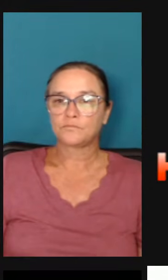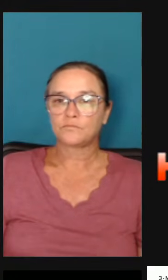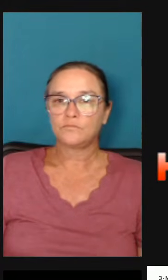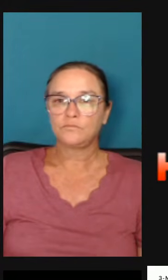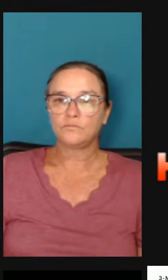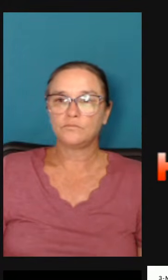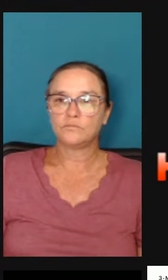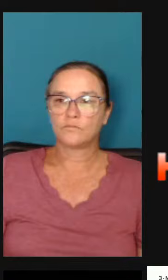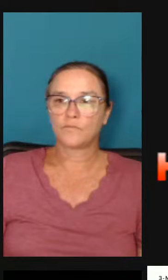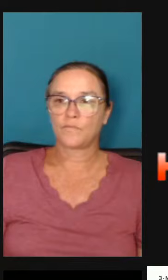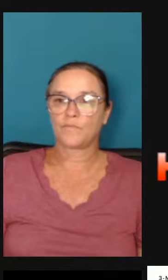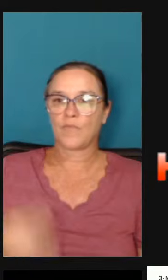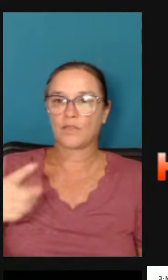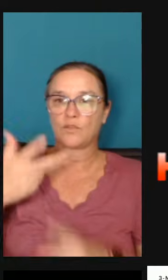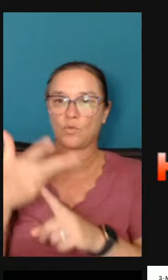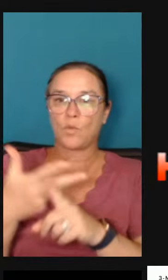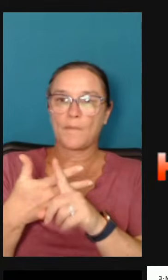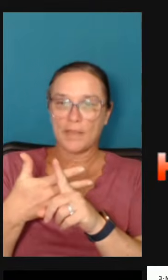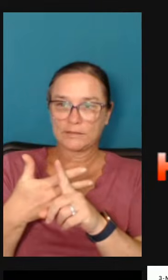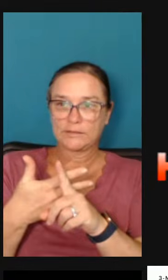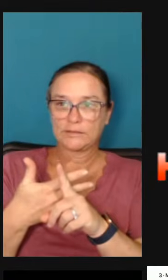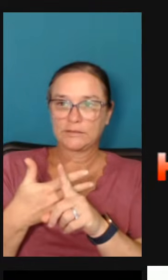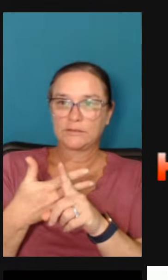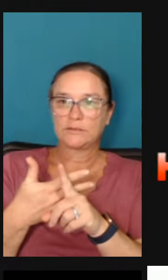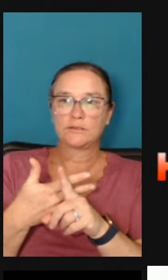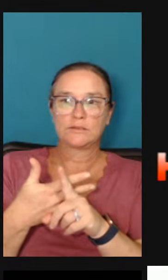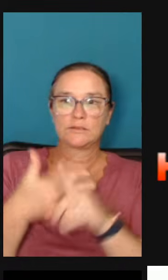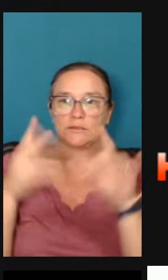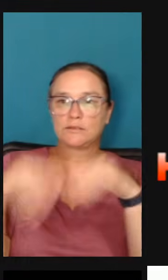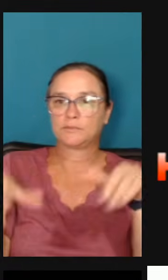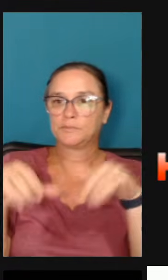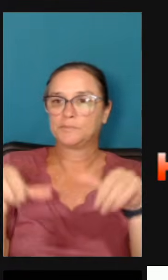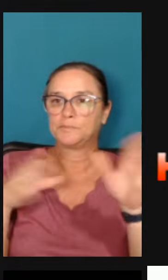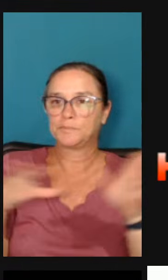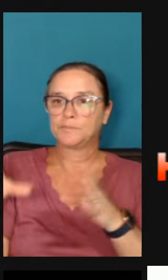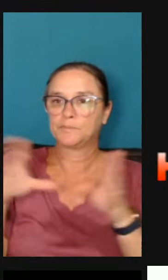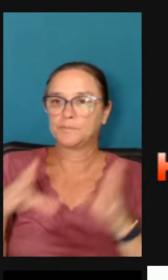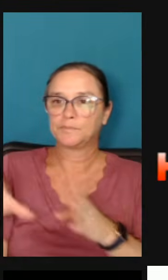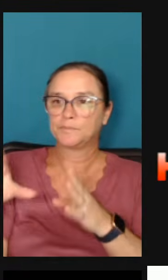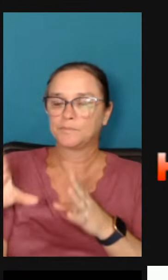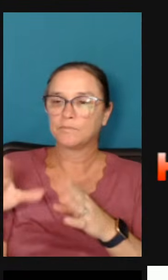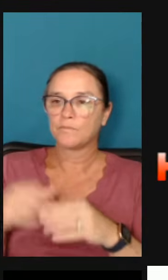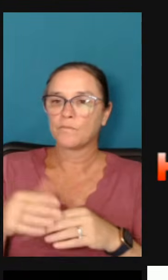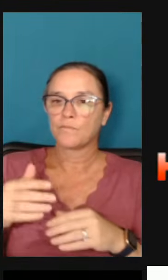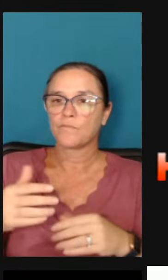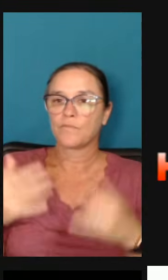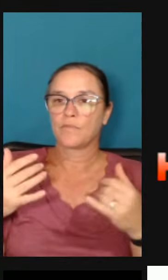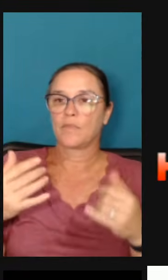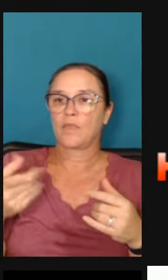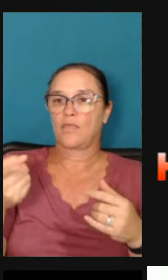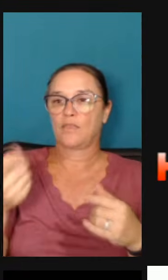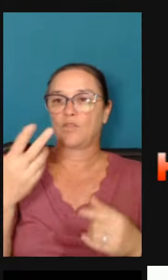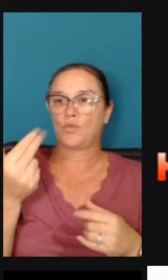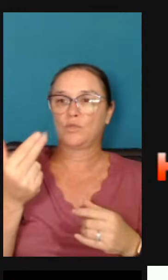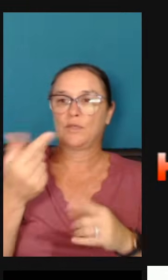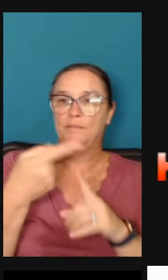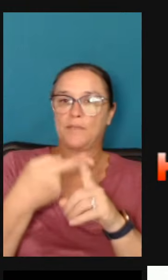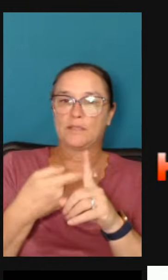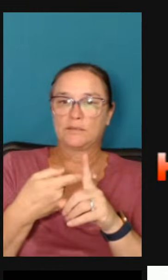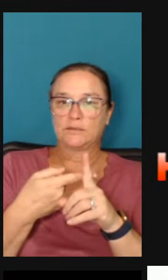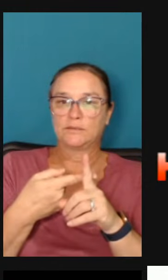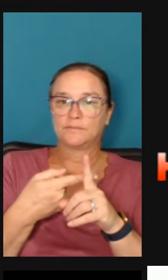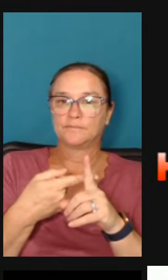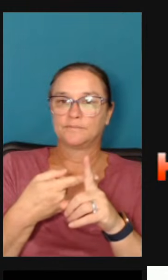So there's 3 months of summit tilt, similar patterns. There's 13 months of summit tilt and similar patterns as